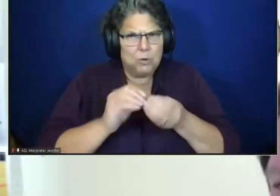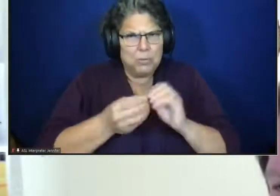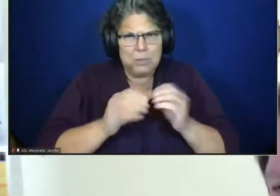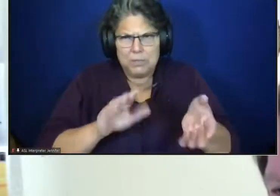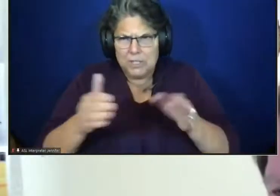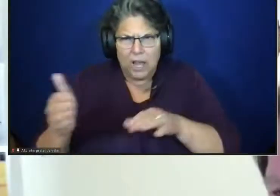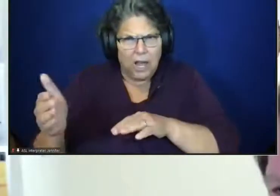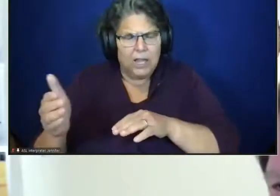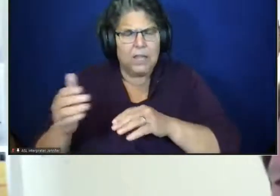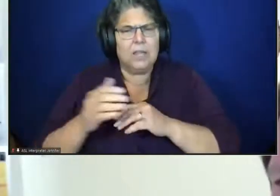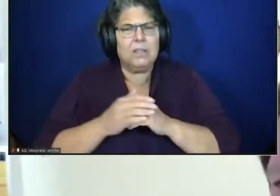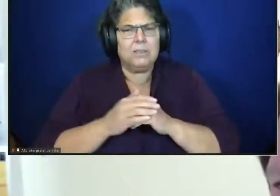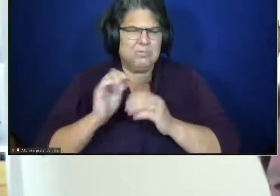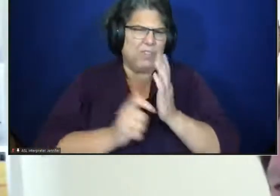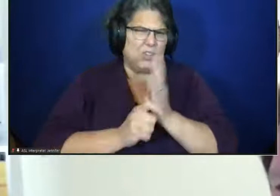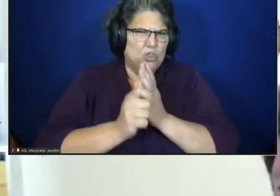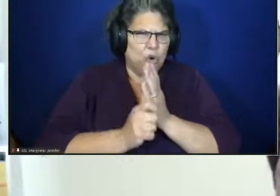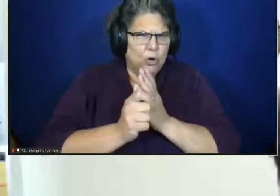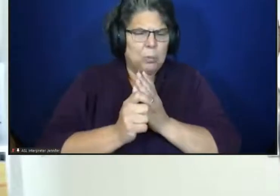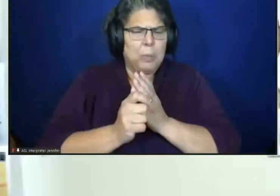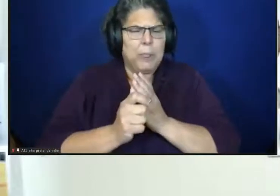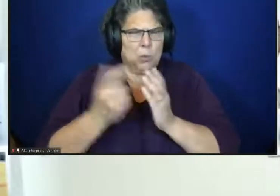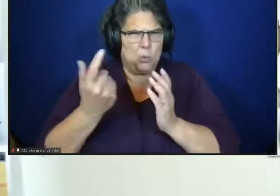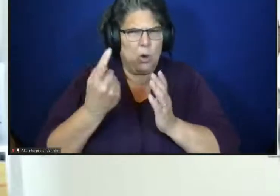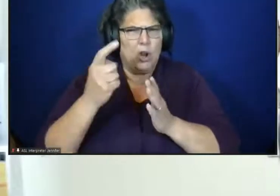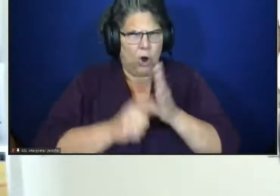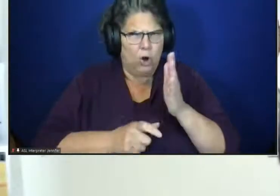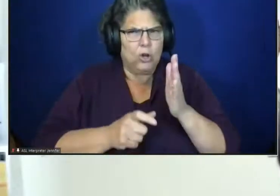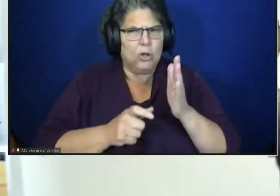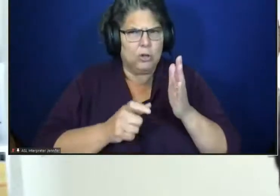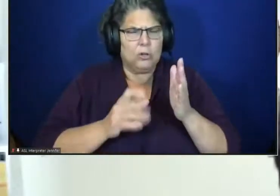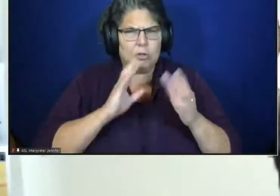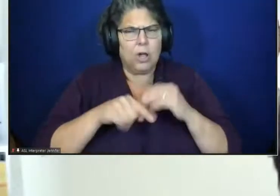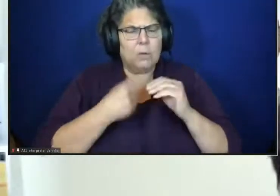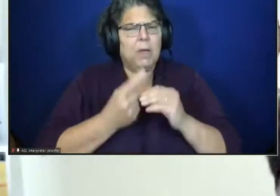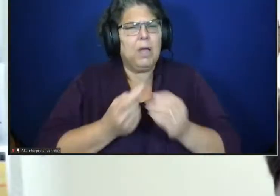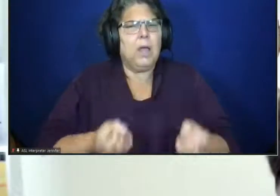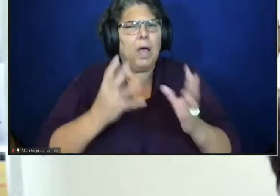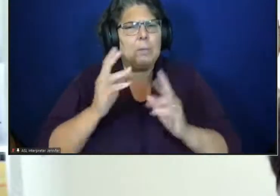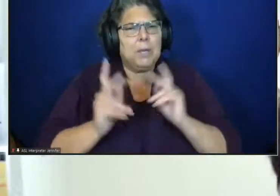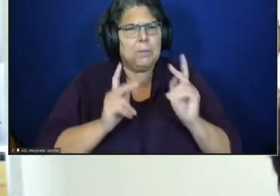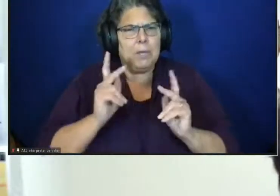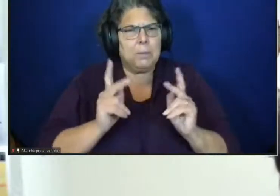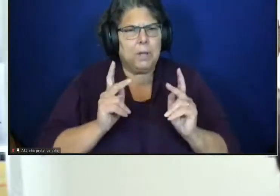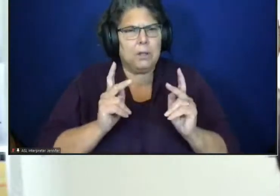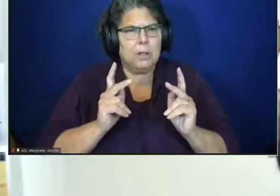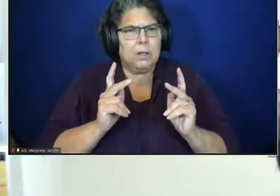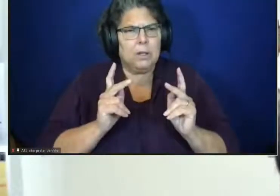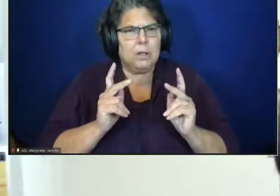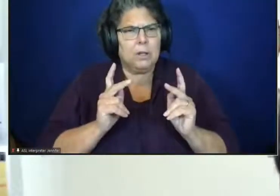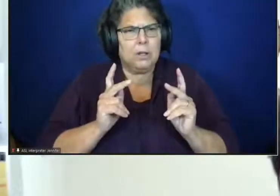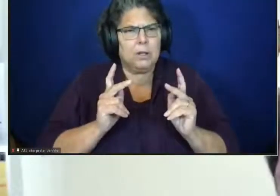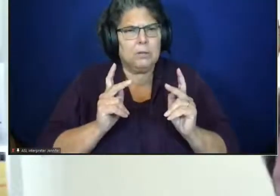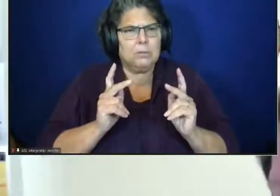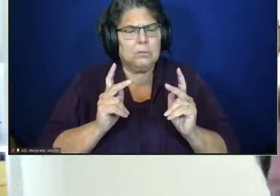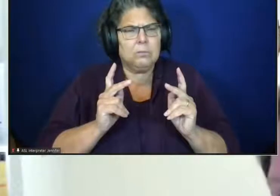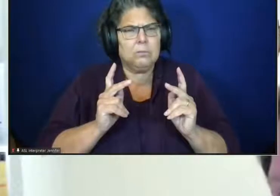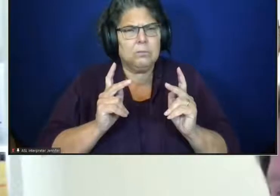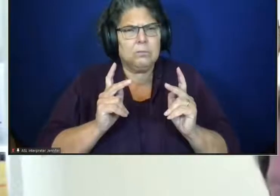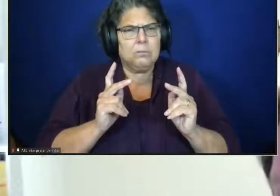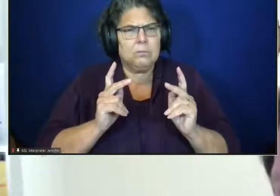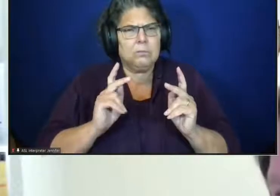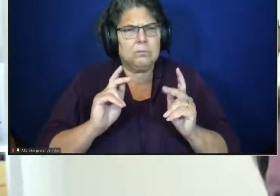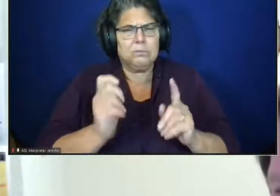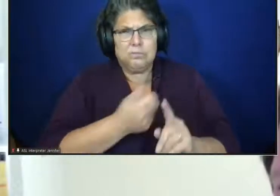mortality journal, an article where they looked at the numbers of people who were